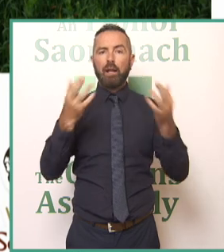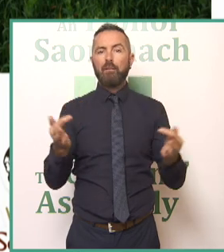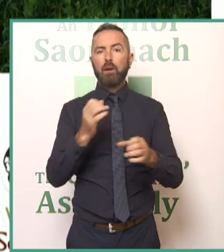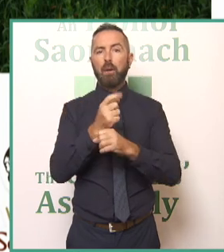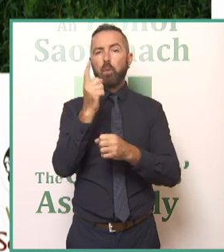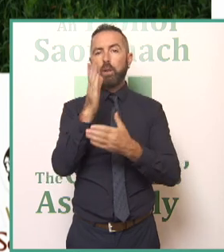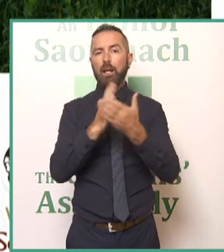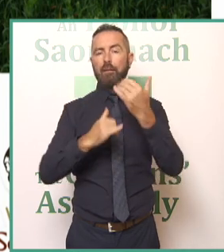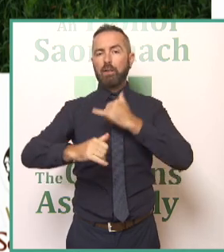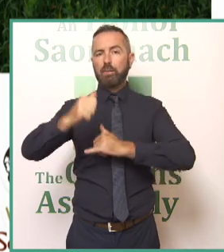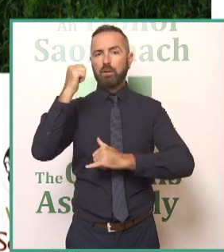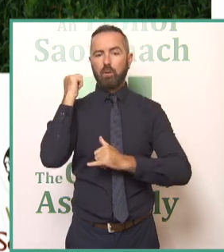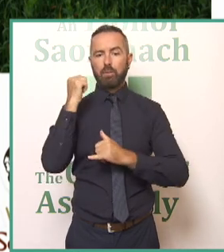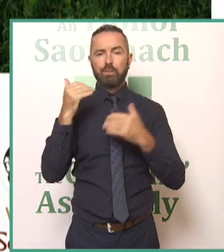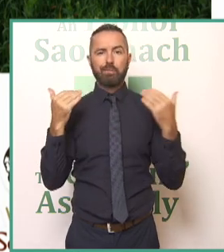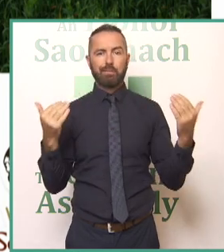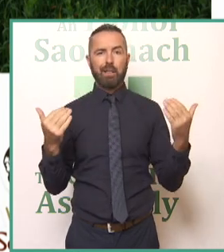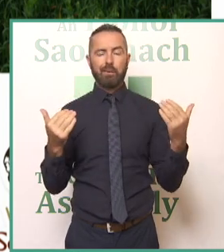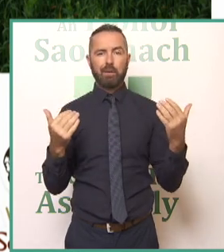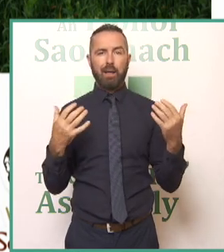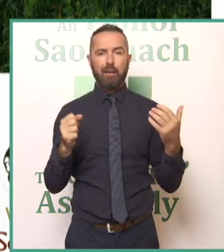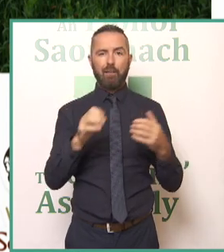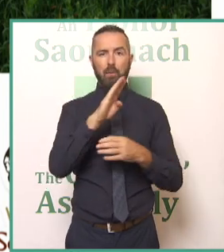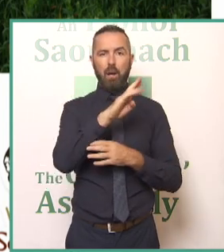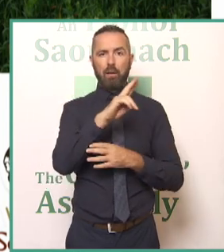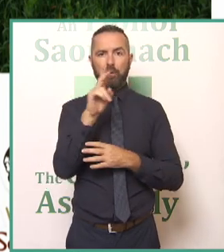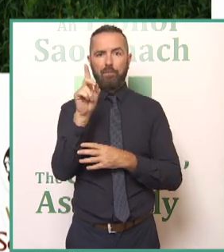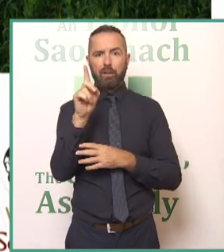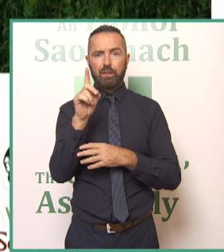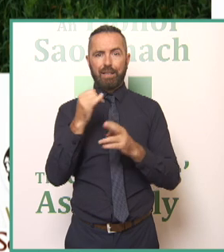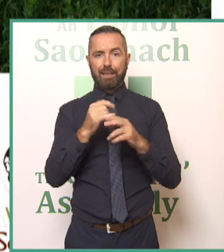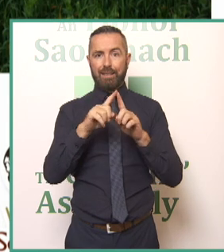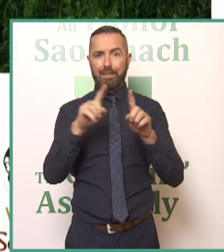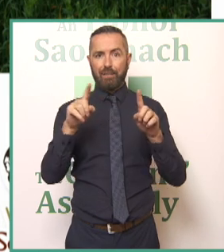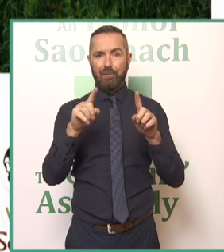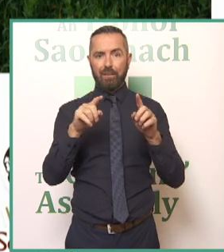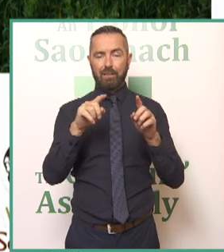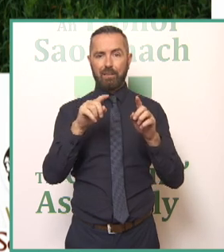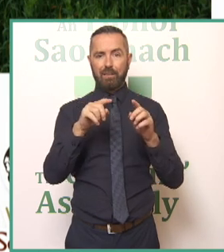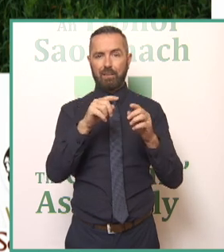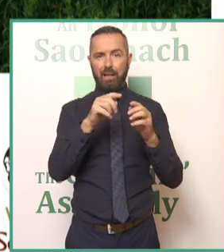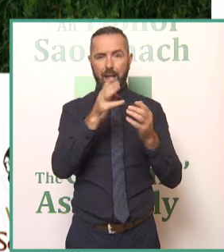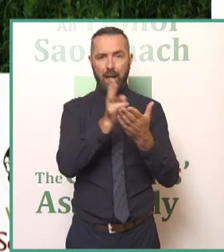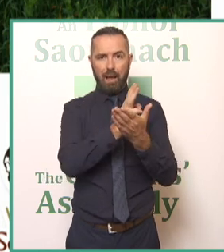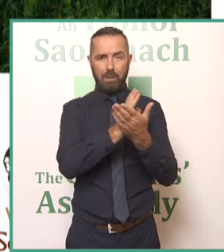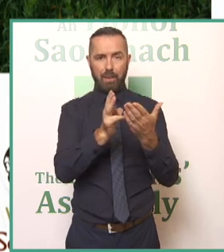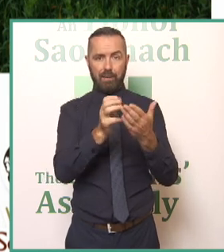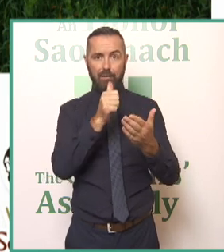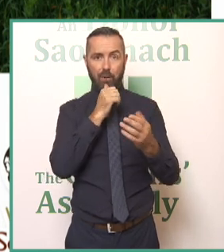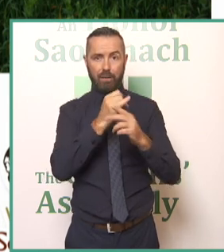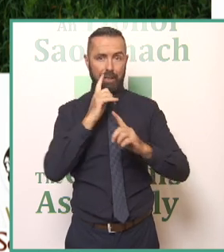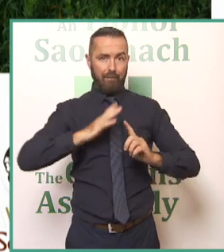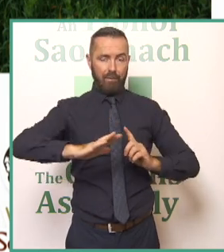ago, and we're looking at organic biodiversity in different aspects. First of all, in the field, we're looking at